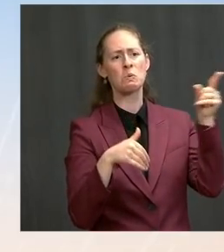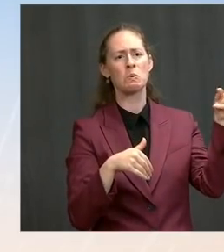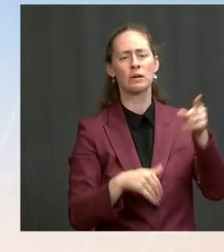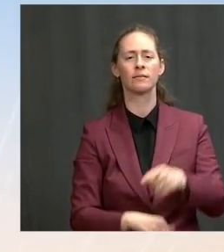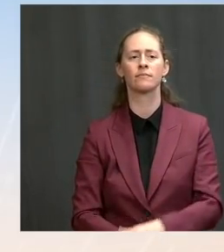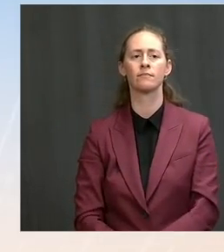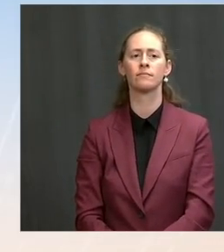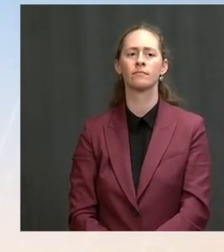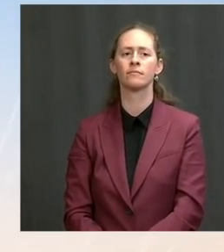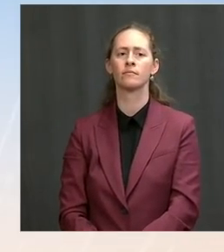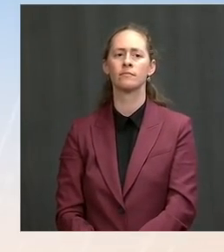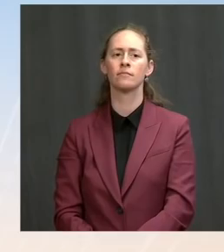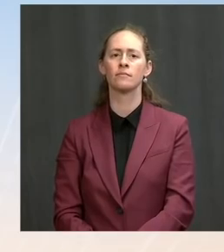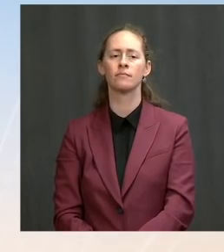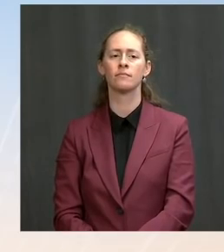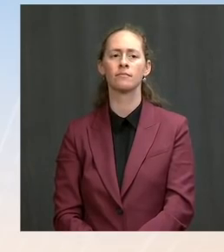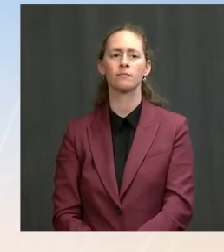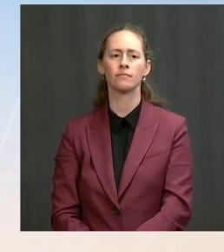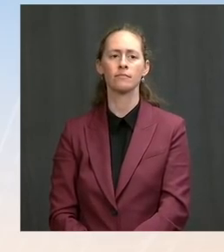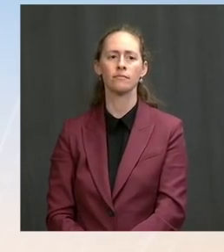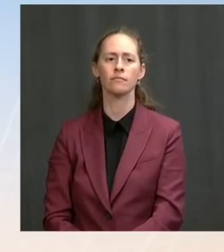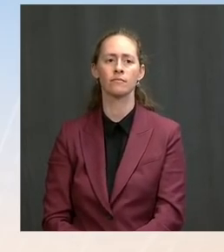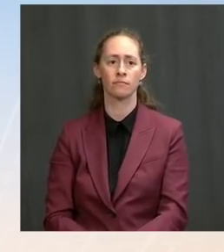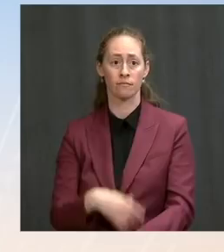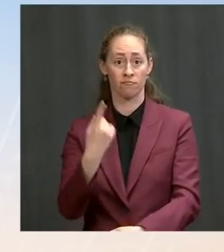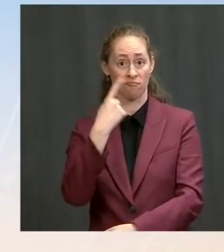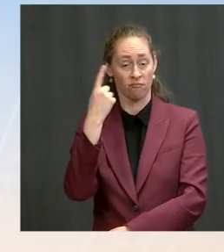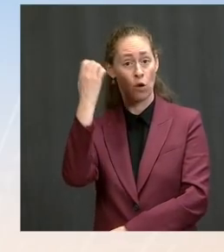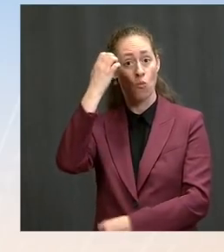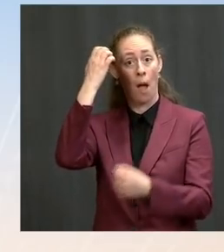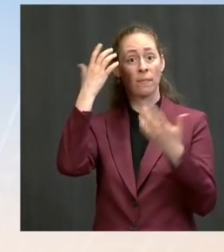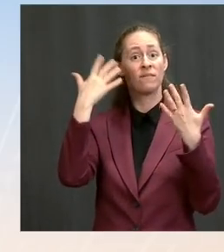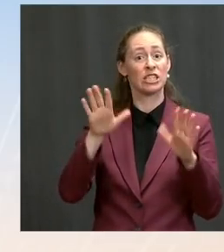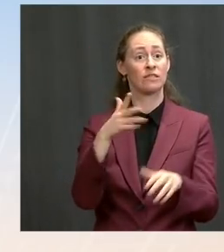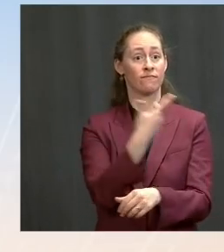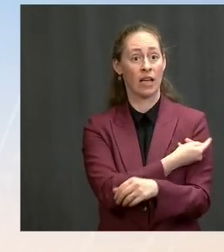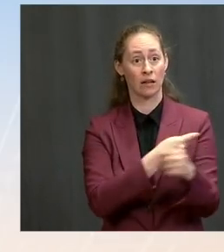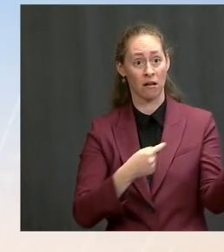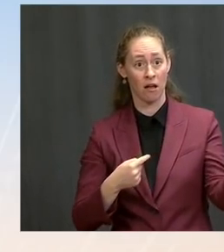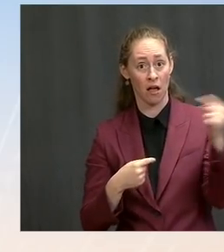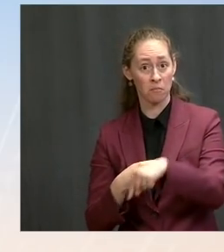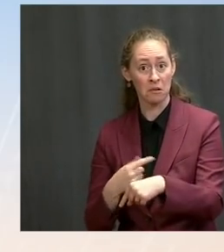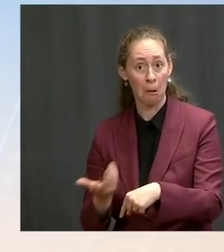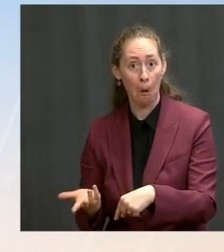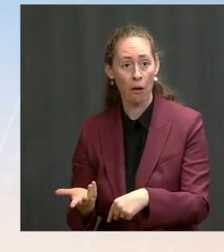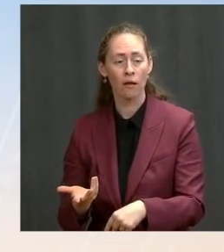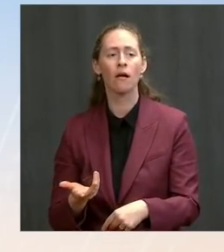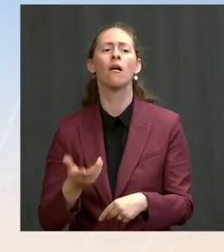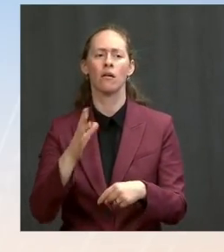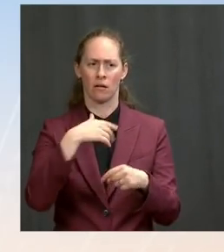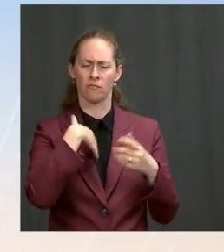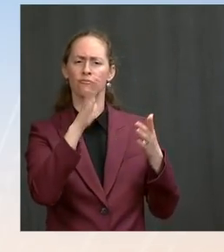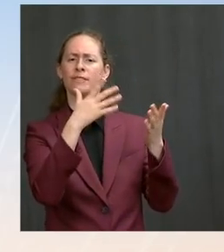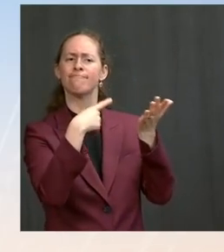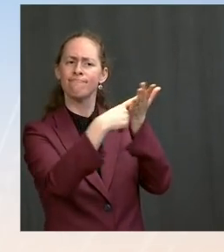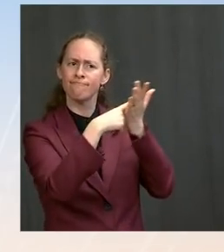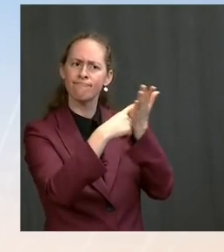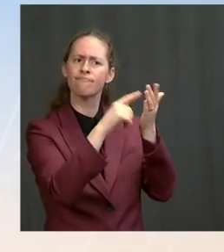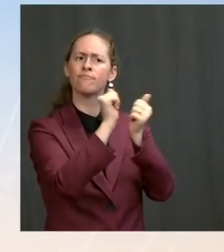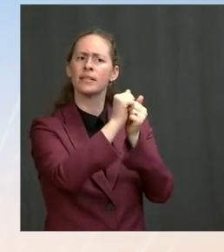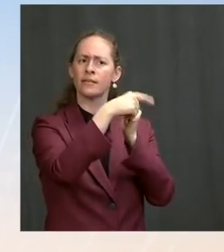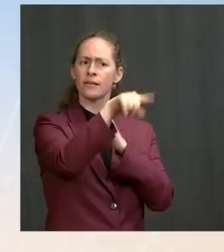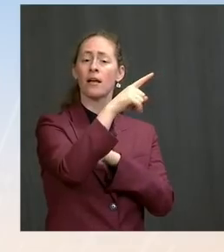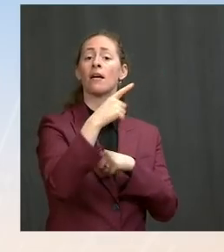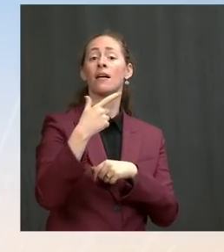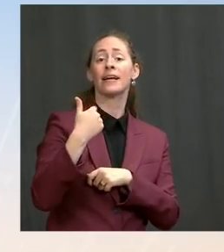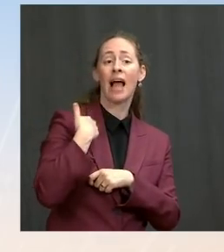vaccinated Europeans to visit the United States. What's the argument? Again, we're in touch with Europeans. We have these working groups with Canadians, with Europeans,